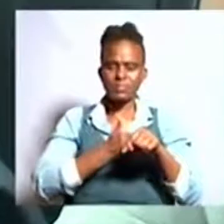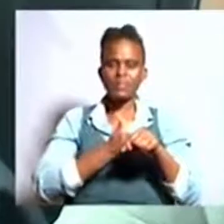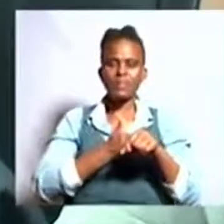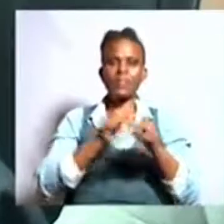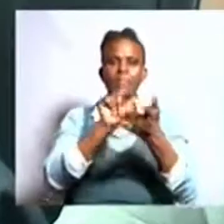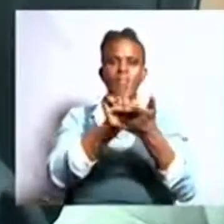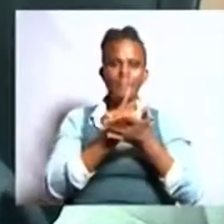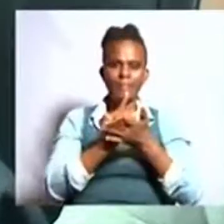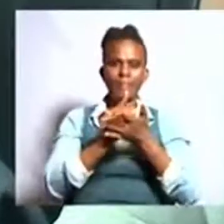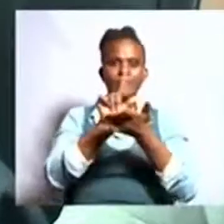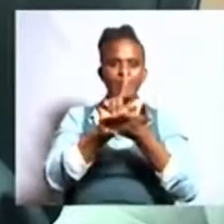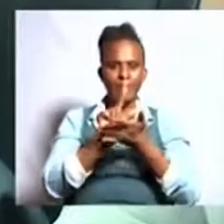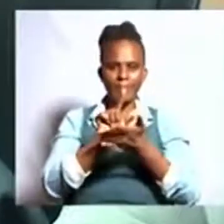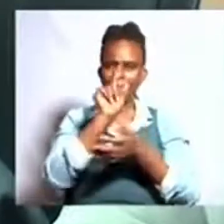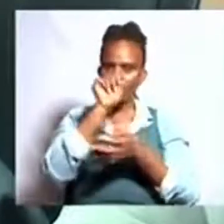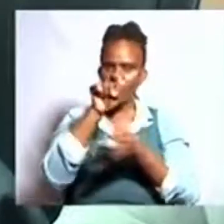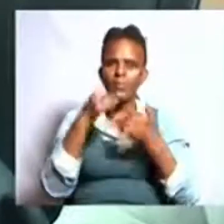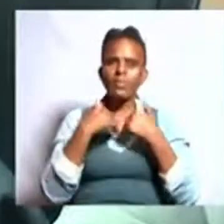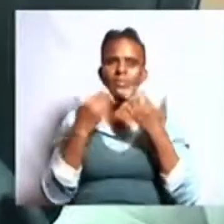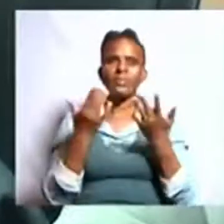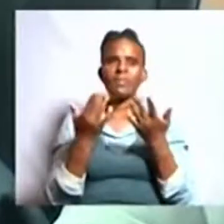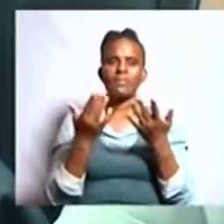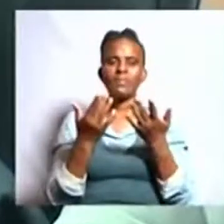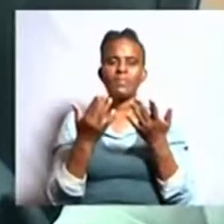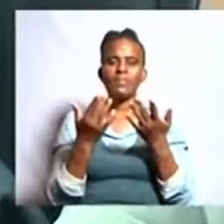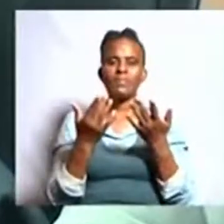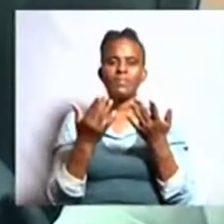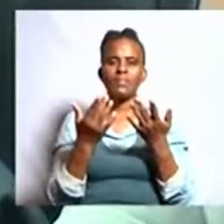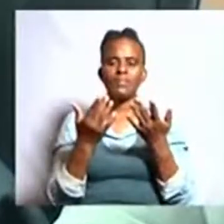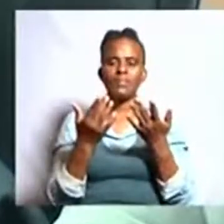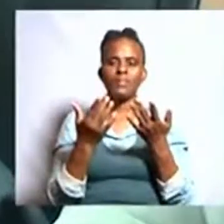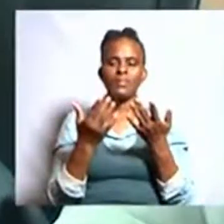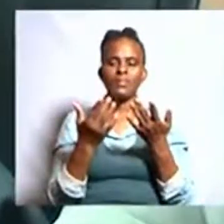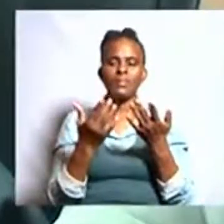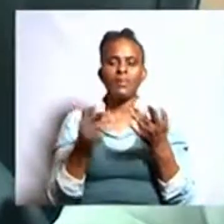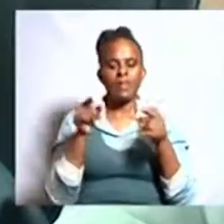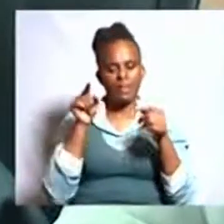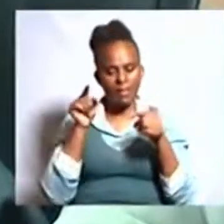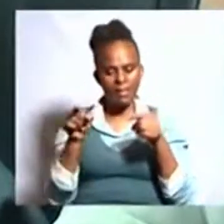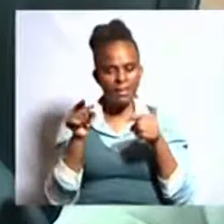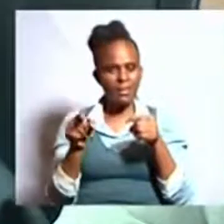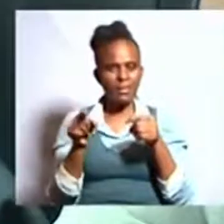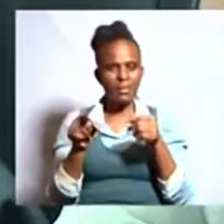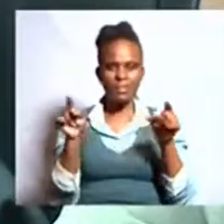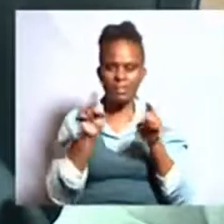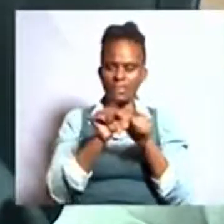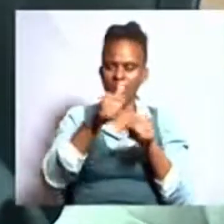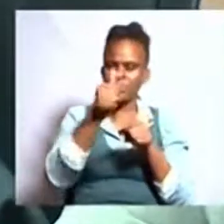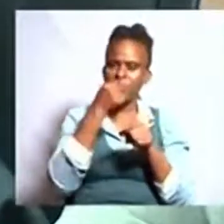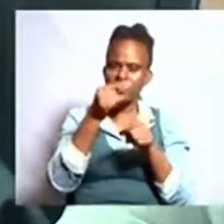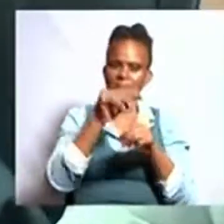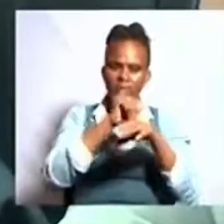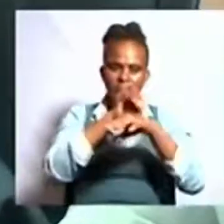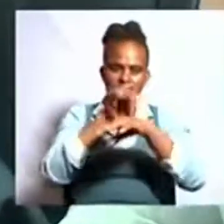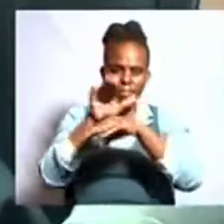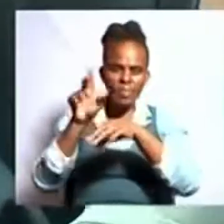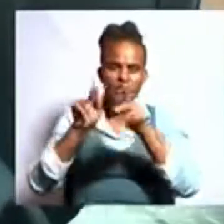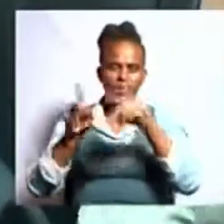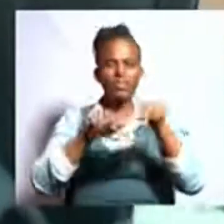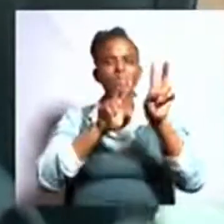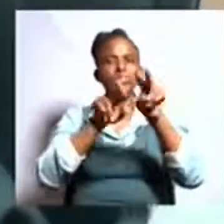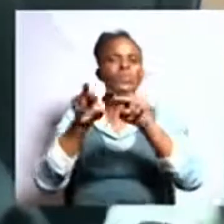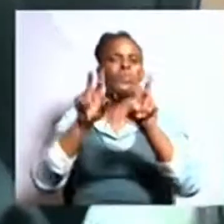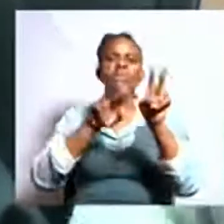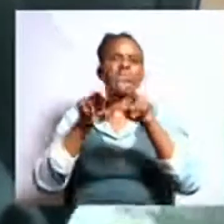the loan is not insured, and it tells you the house is bent, and there you are saying you have sent people to monitor. To monitor what?